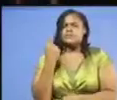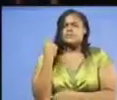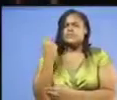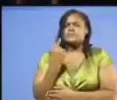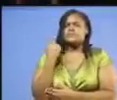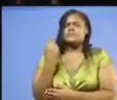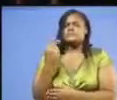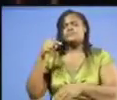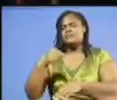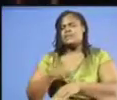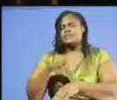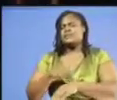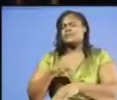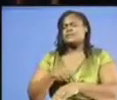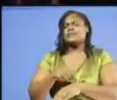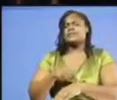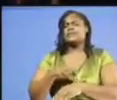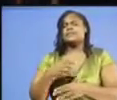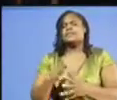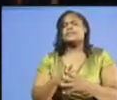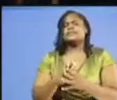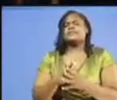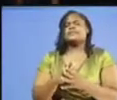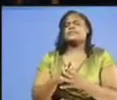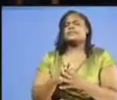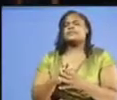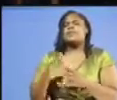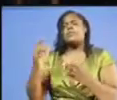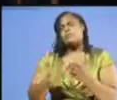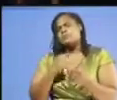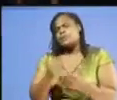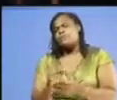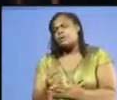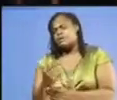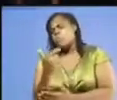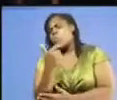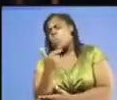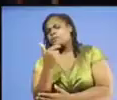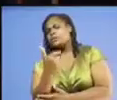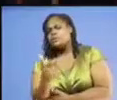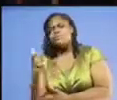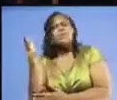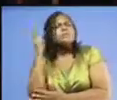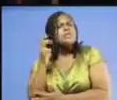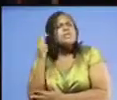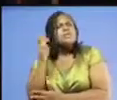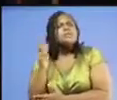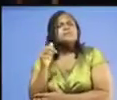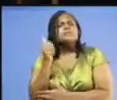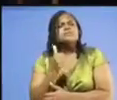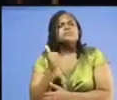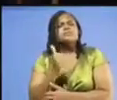I know the time is gone, but somebody watching, somebody listening somewhere,